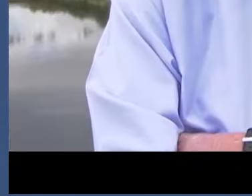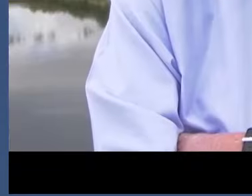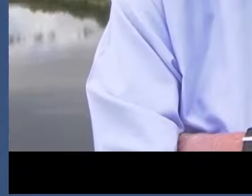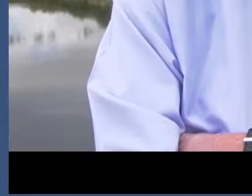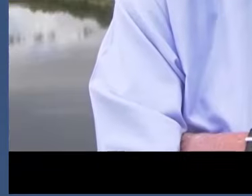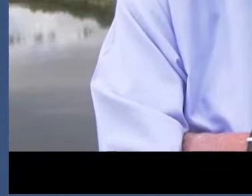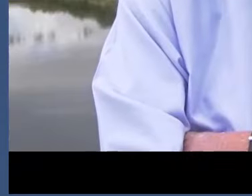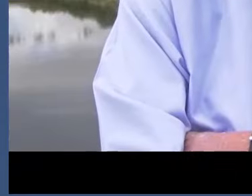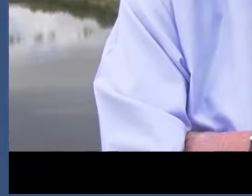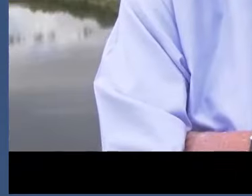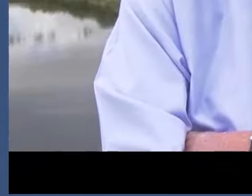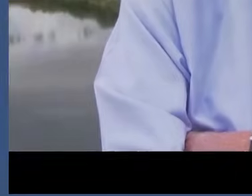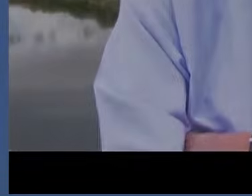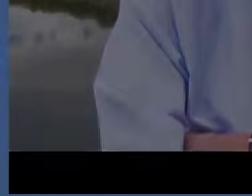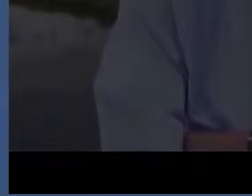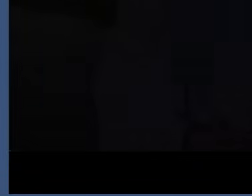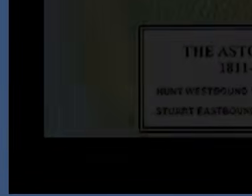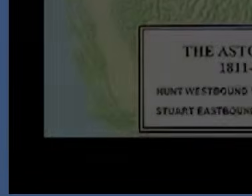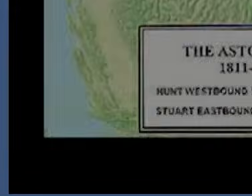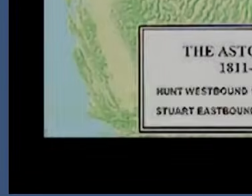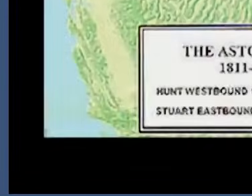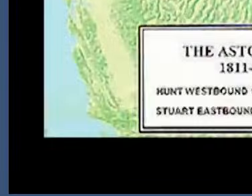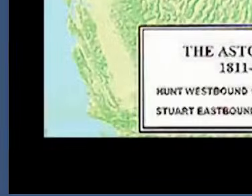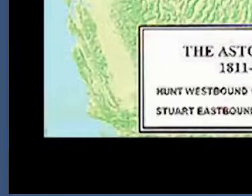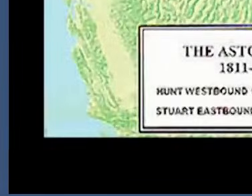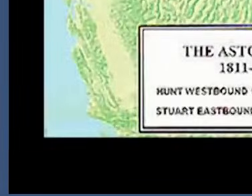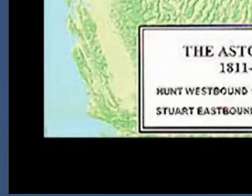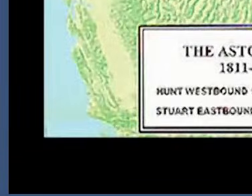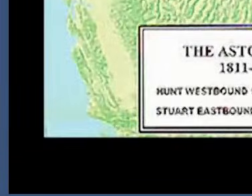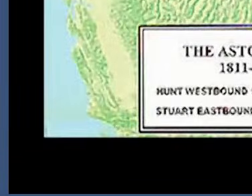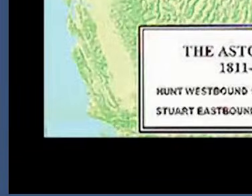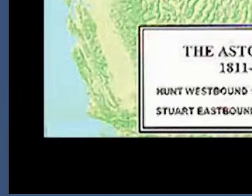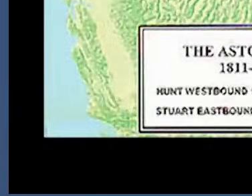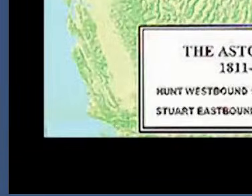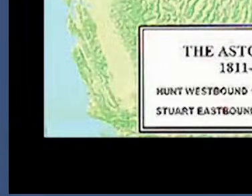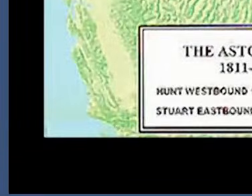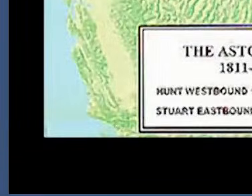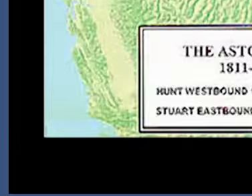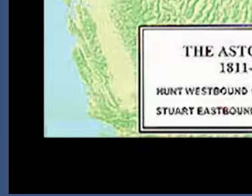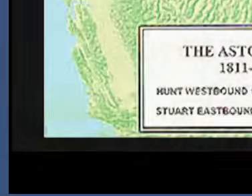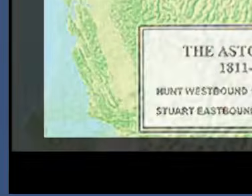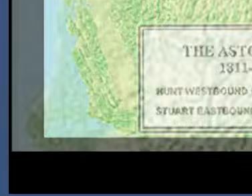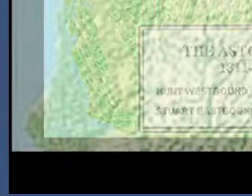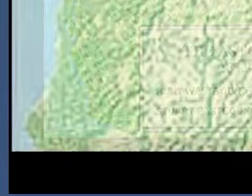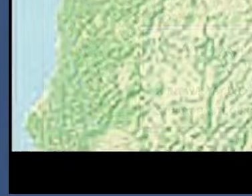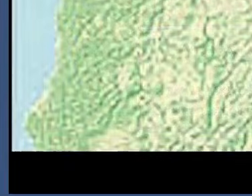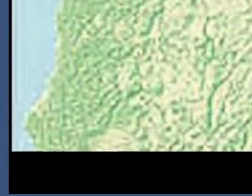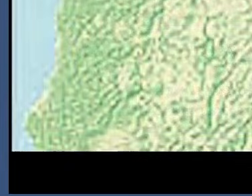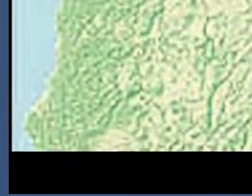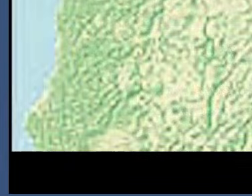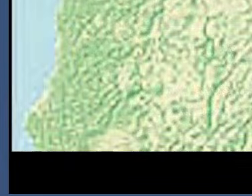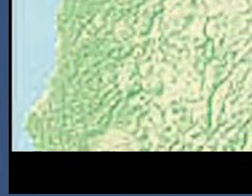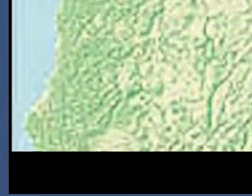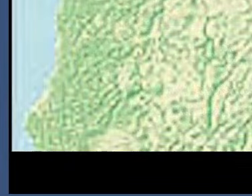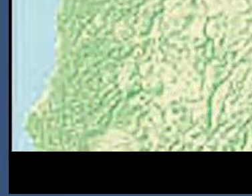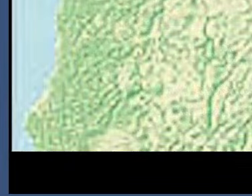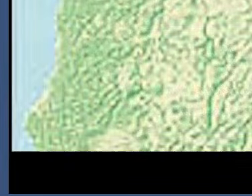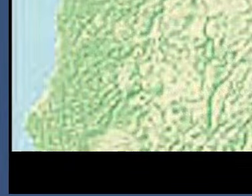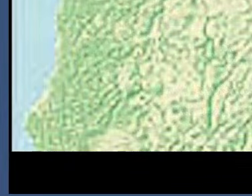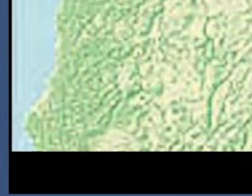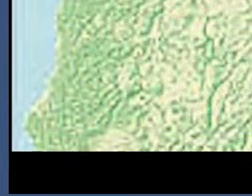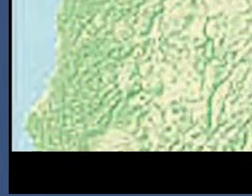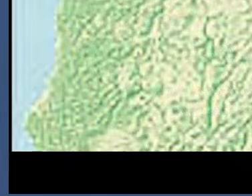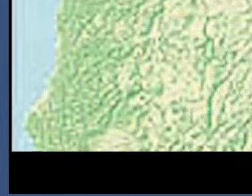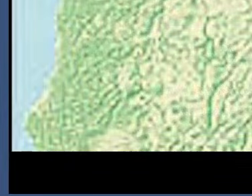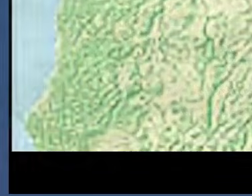but carrying it out didn't work so well. He sent an overland party here to the Pacific Northwest that had